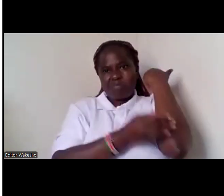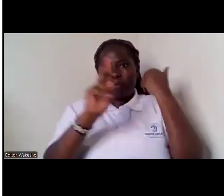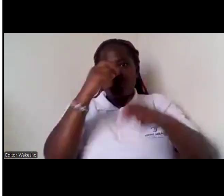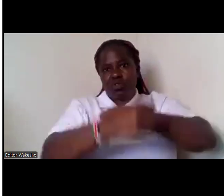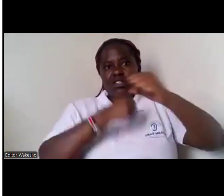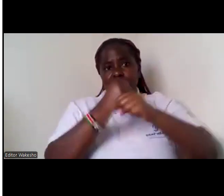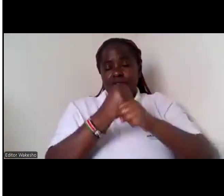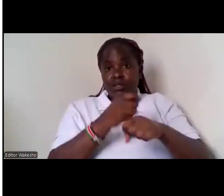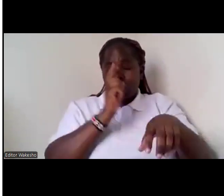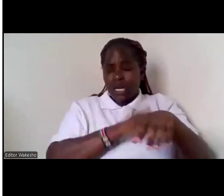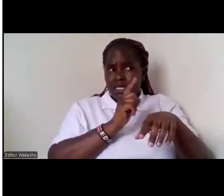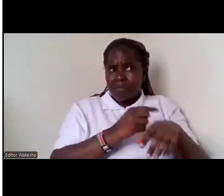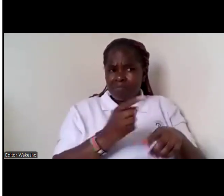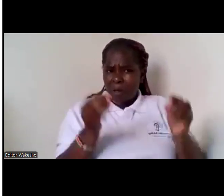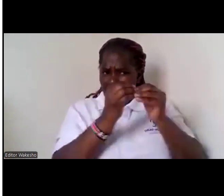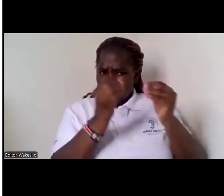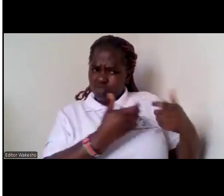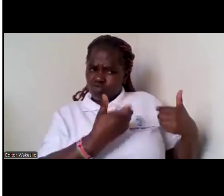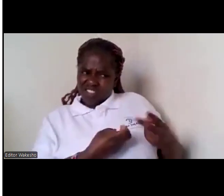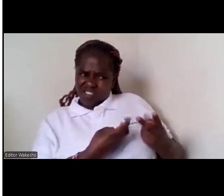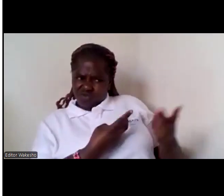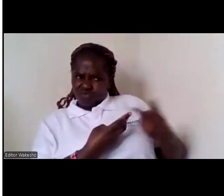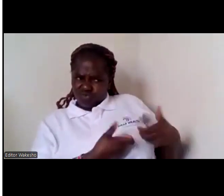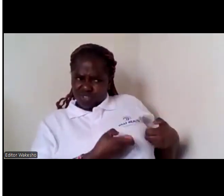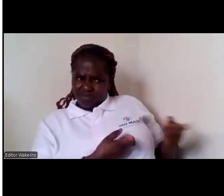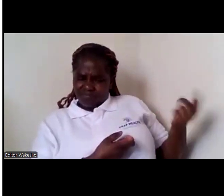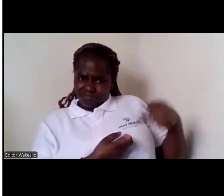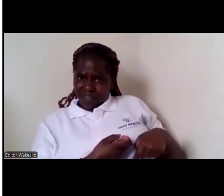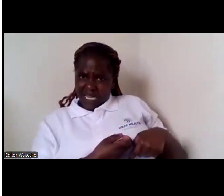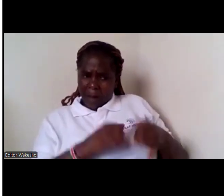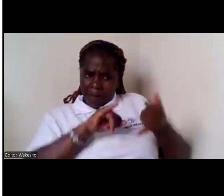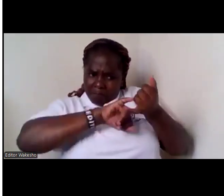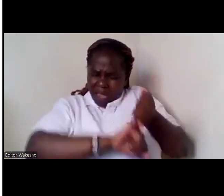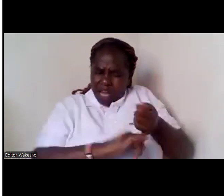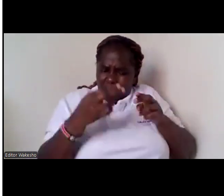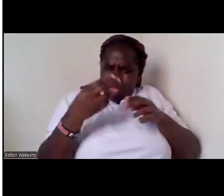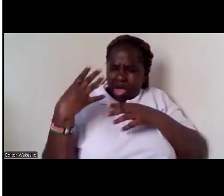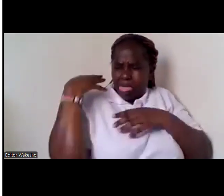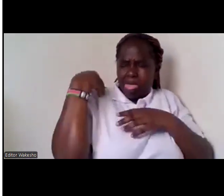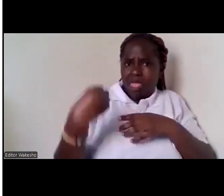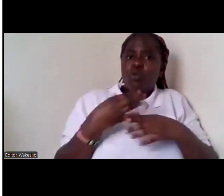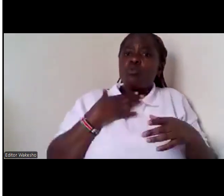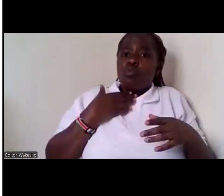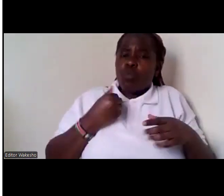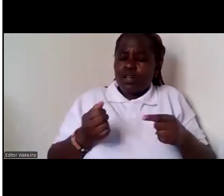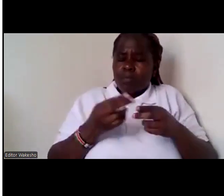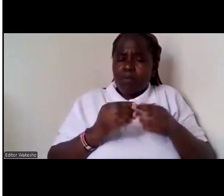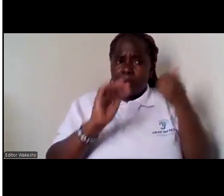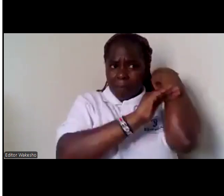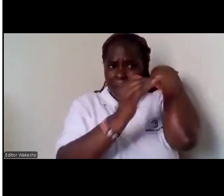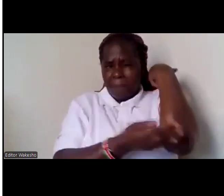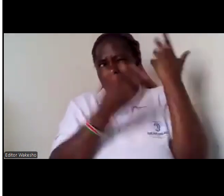are meeting a couple, maybe who have just gotten married, and they maybe want to get pregnant in